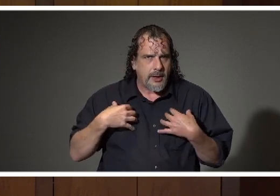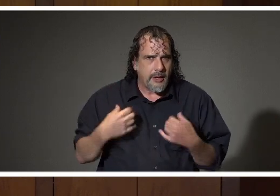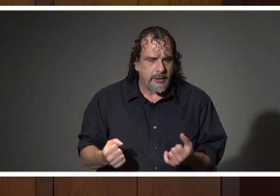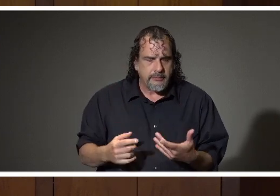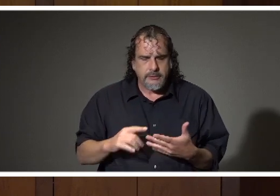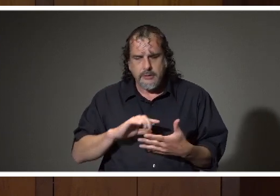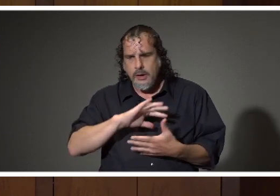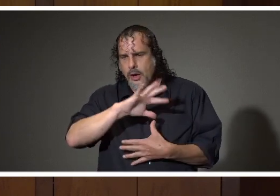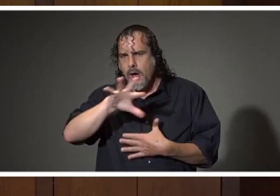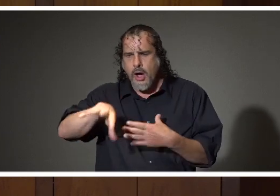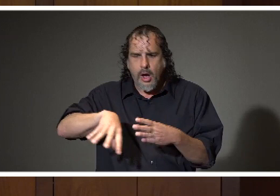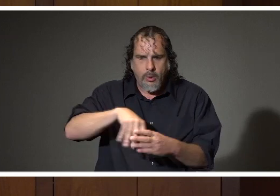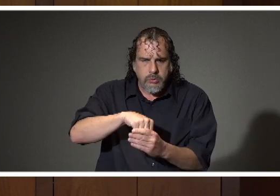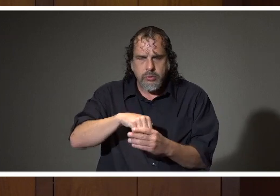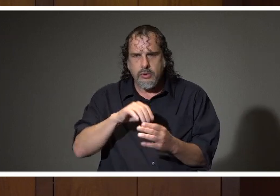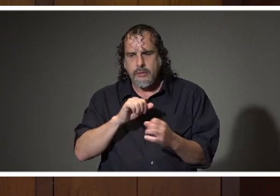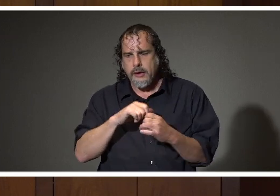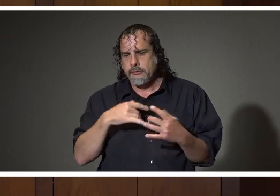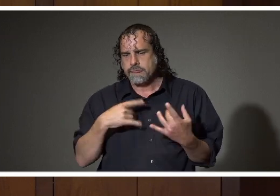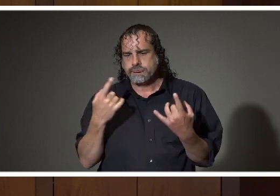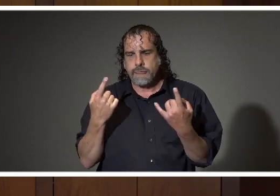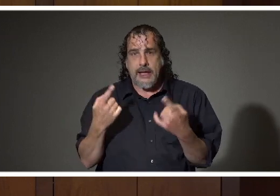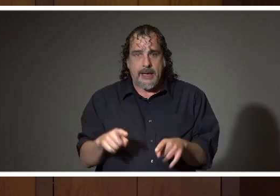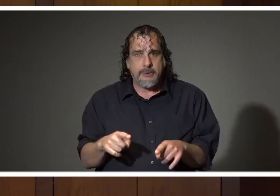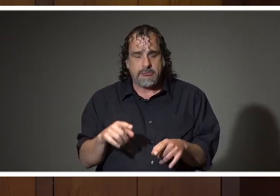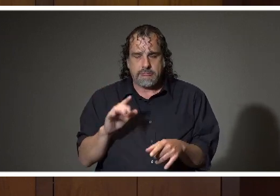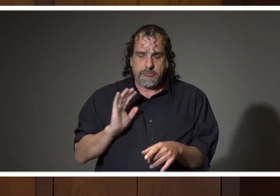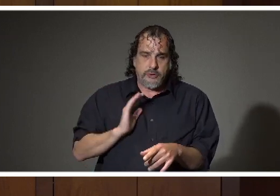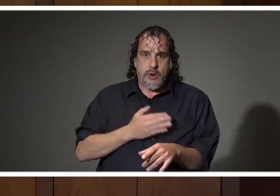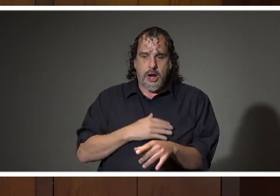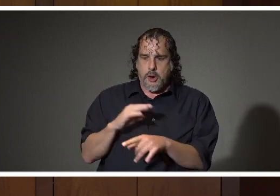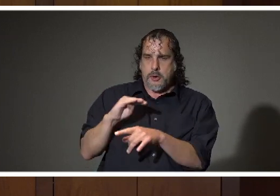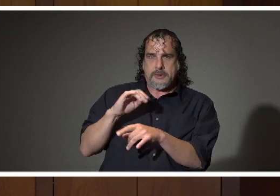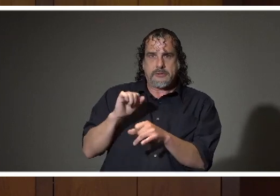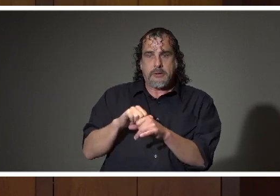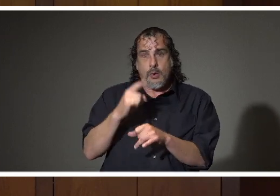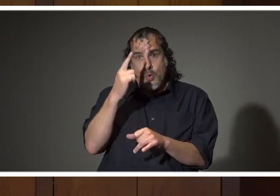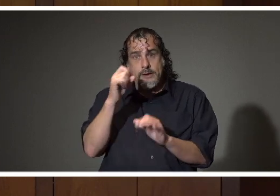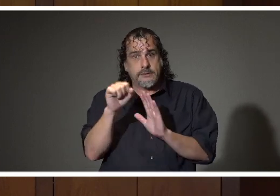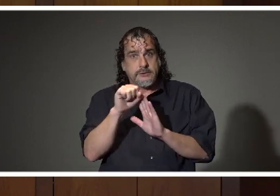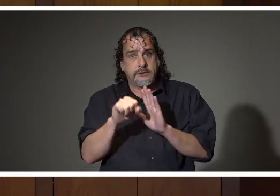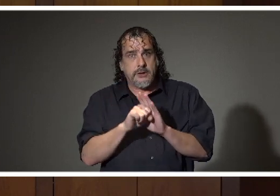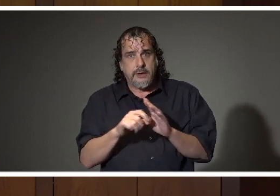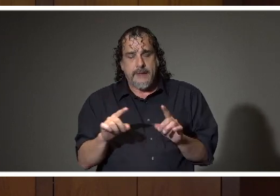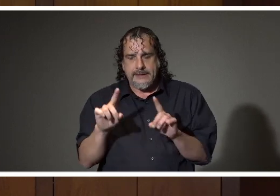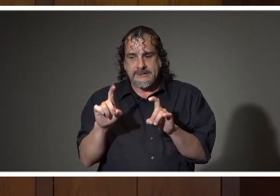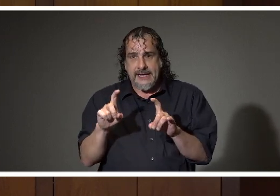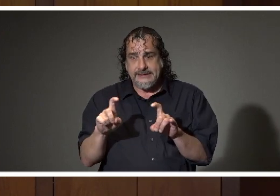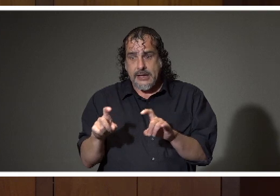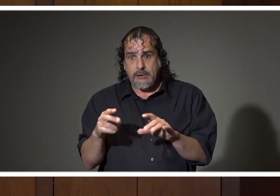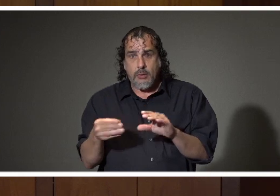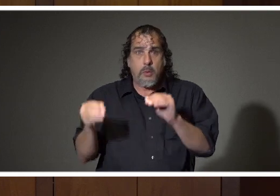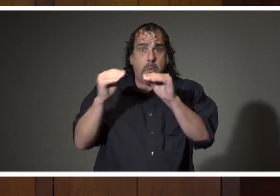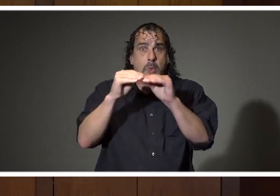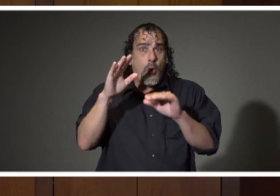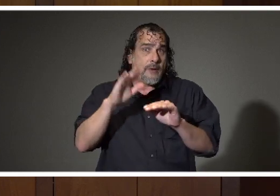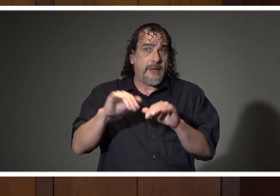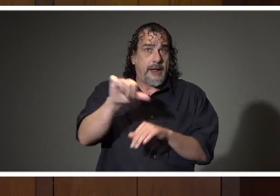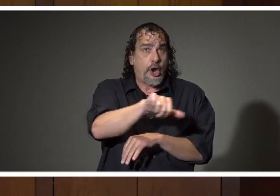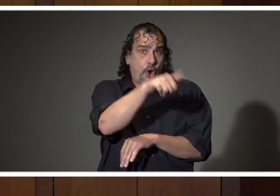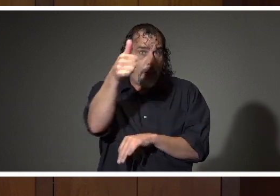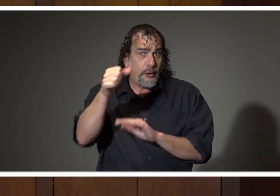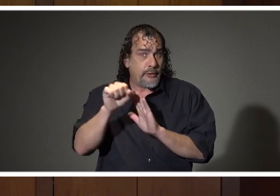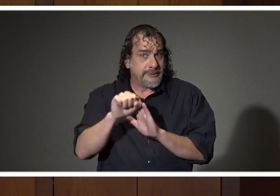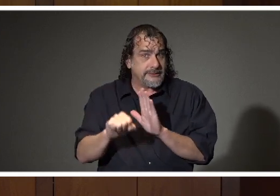all that has gone into Mississippi being one of the states that is testing at a higher rate than virtually any other state that has